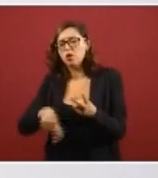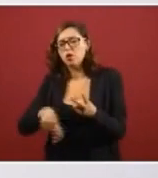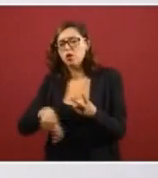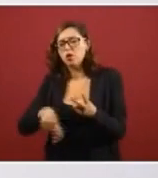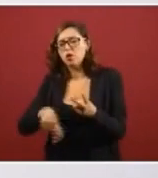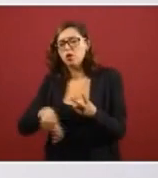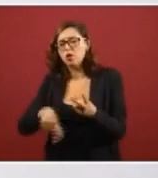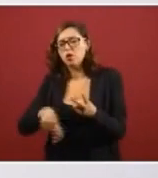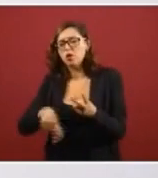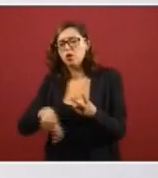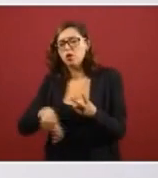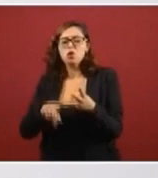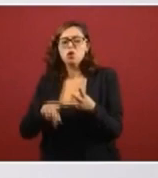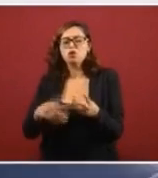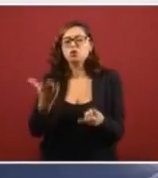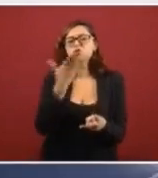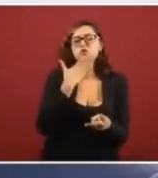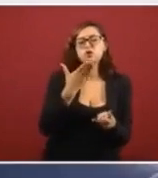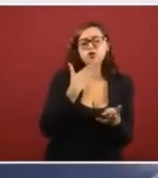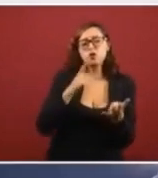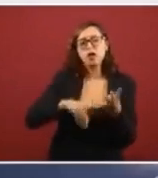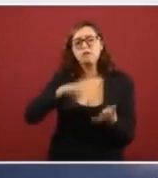Michoacan Nayarit